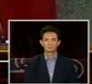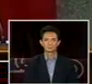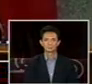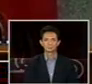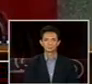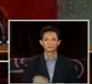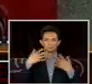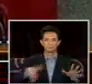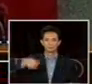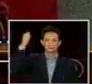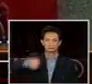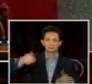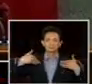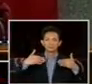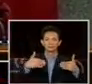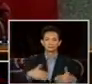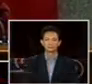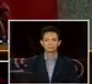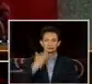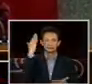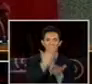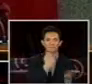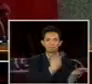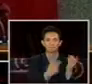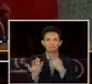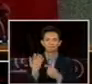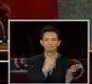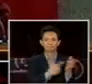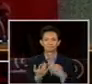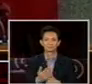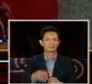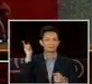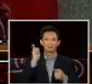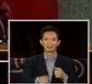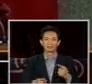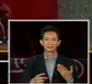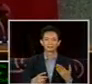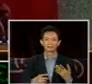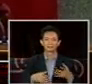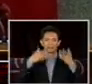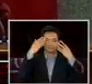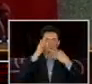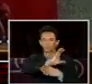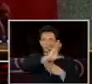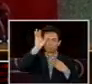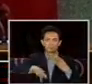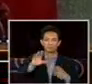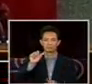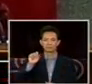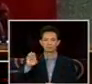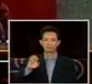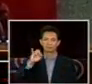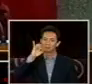I said already, let's stop all of this discussion. We cannot finish this case if we are not going